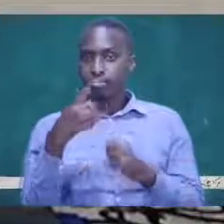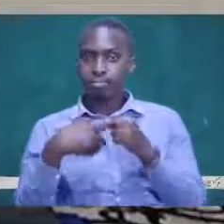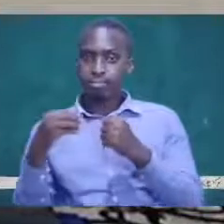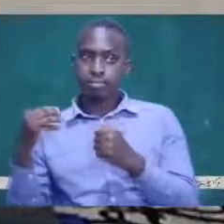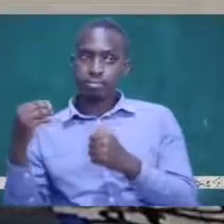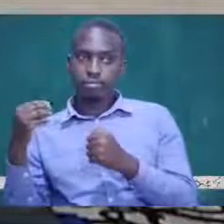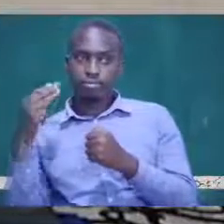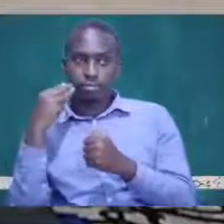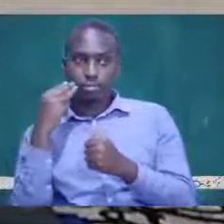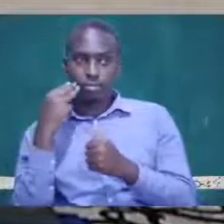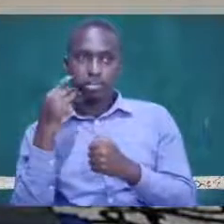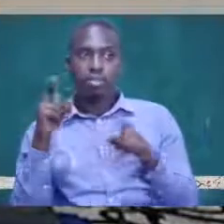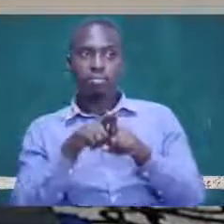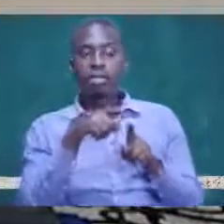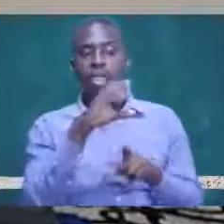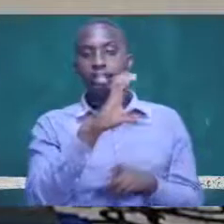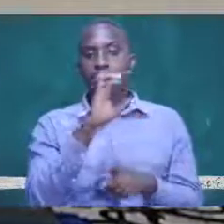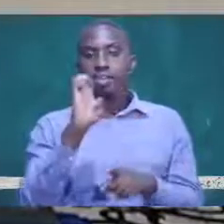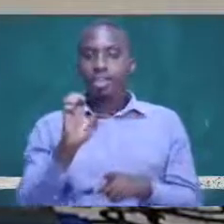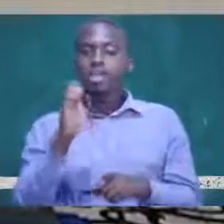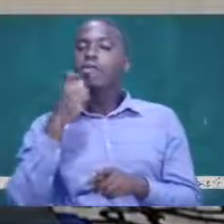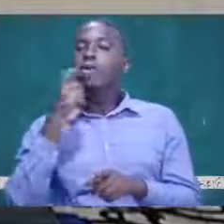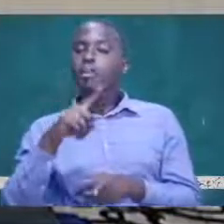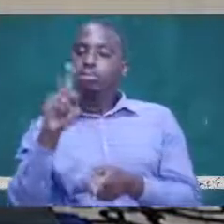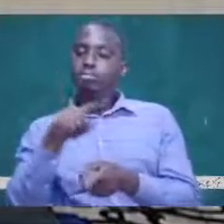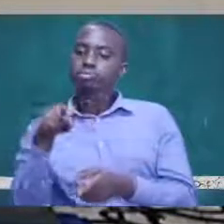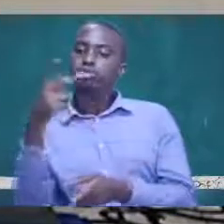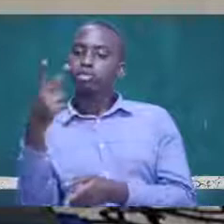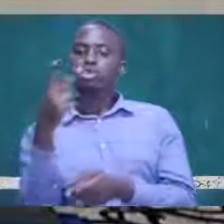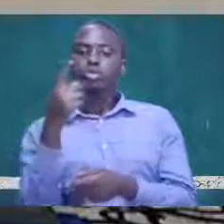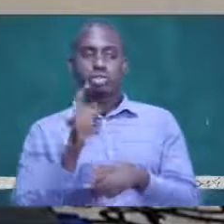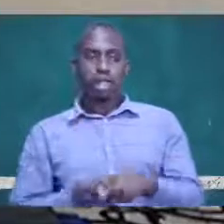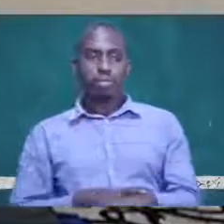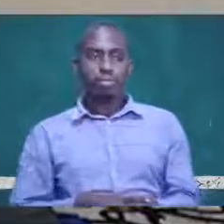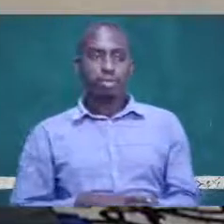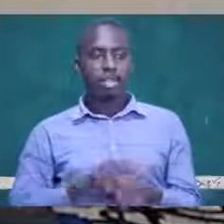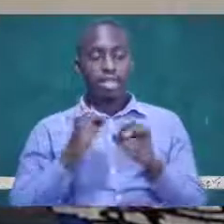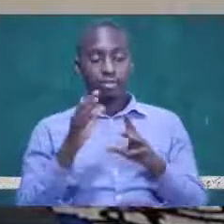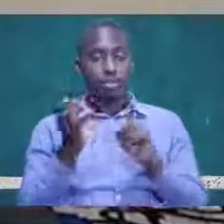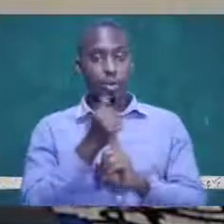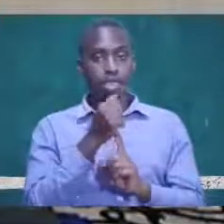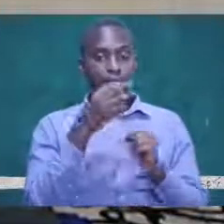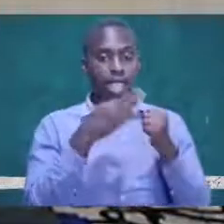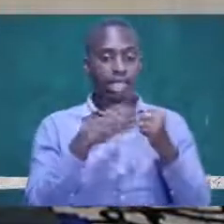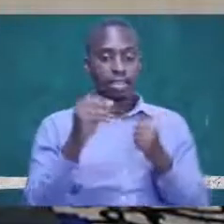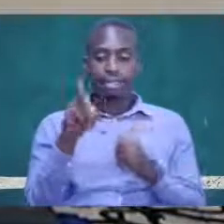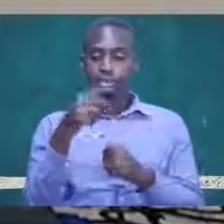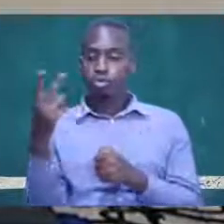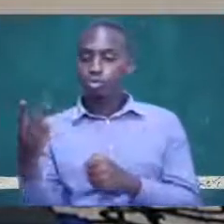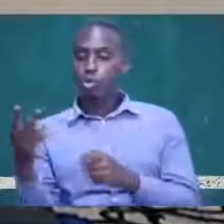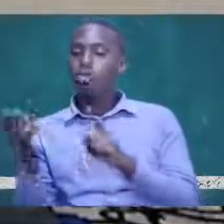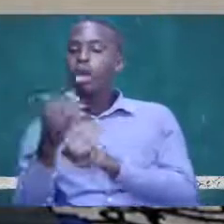expenditure multiplied itself by 2 times. Because if you get 80 times 2, you will